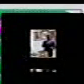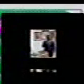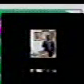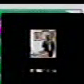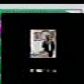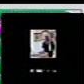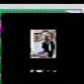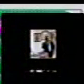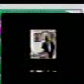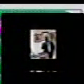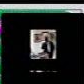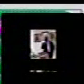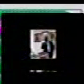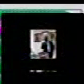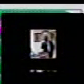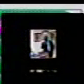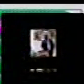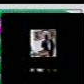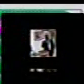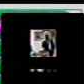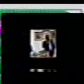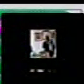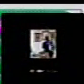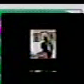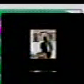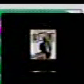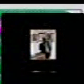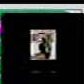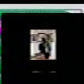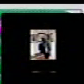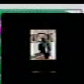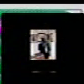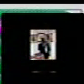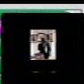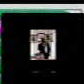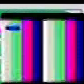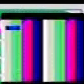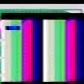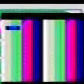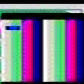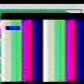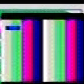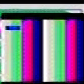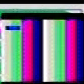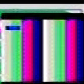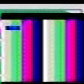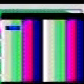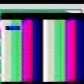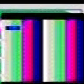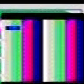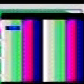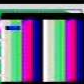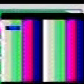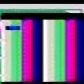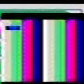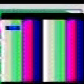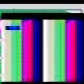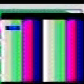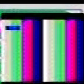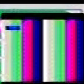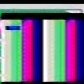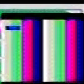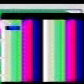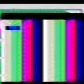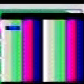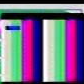are backing each other. I bring that hatred away, the stronghold of the devil, away from your family in Jesus' name.